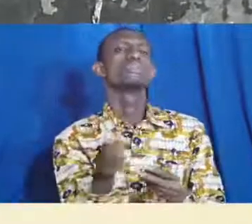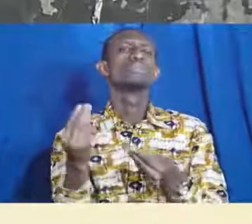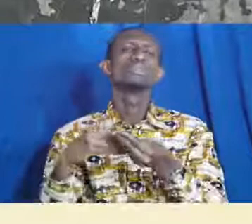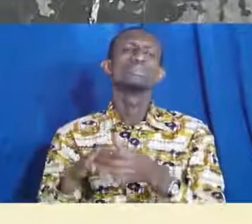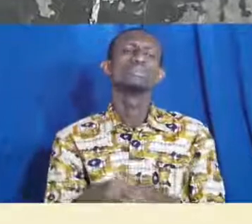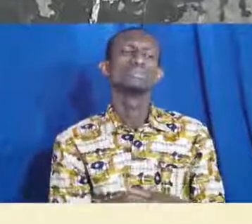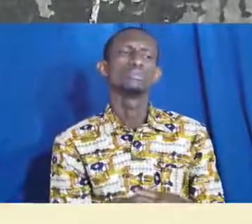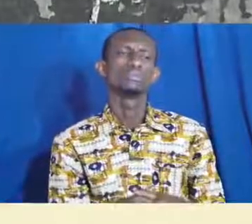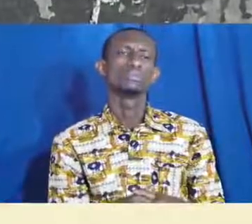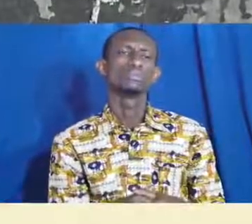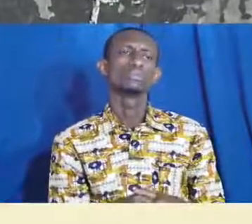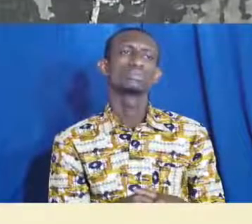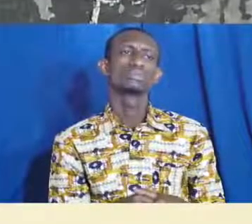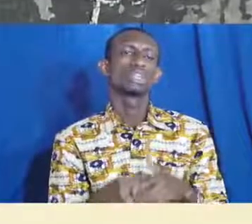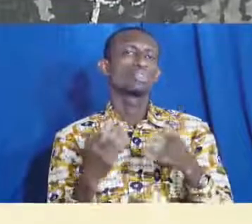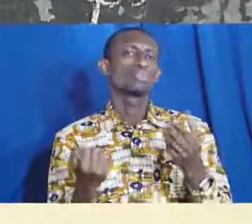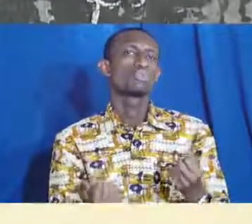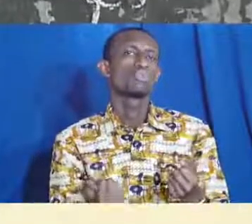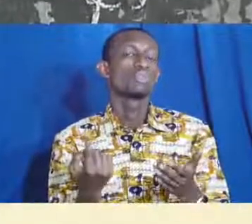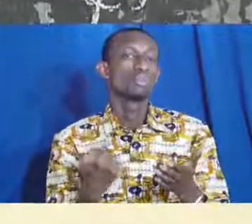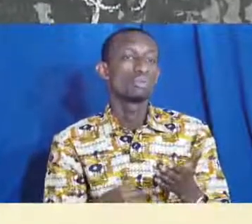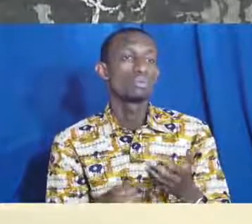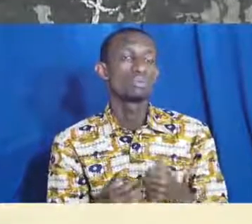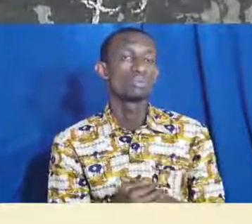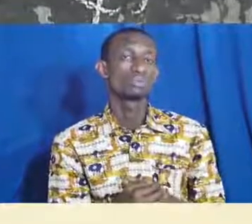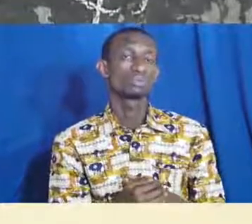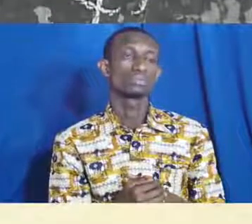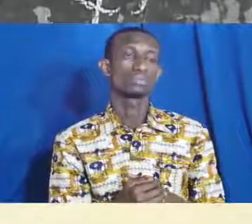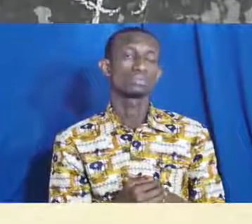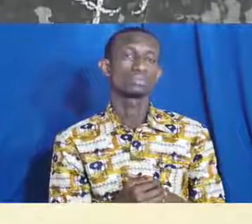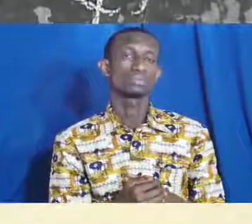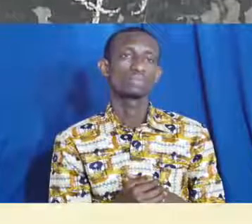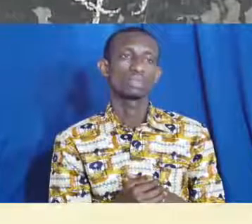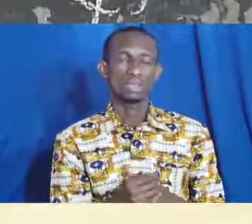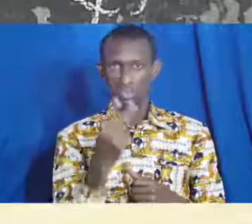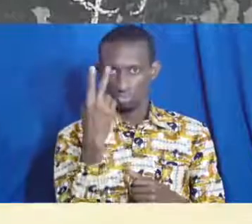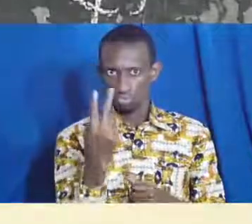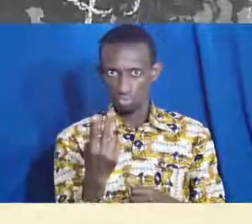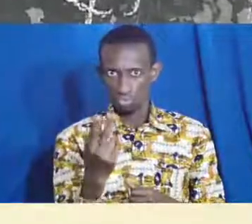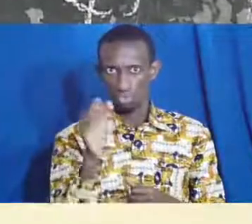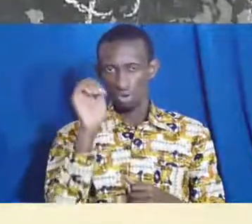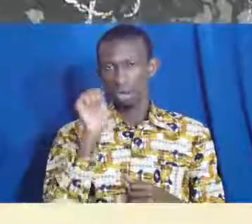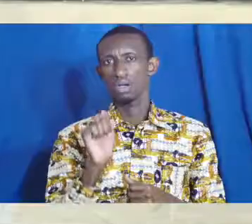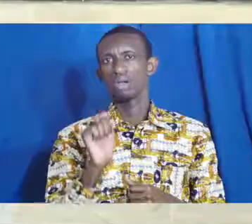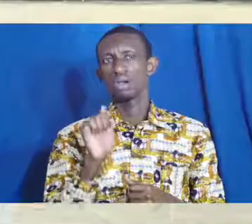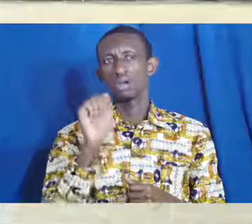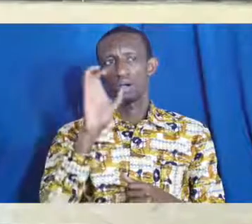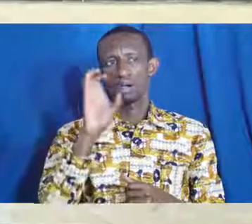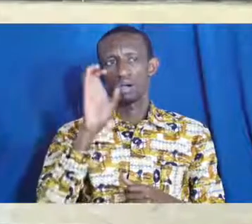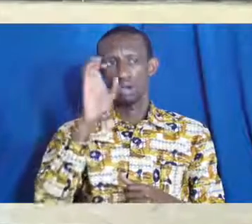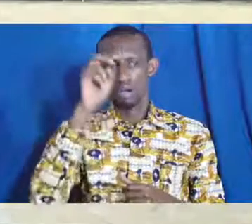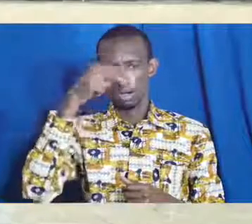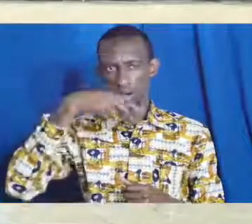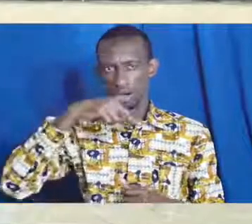two aqueous solutions combining together to produce a